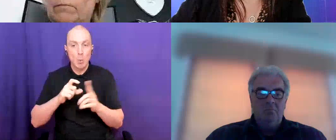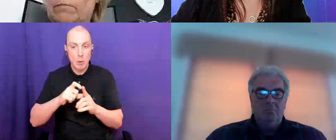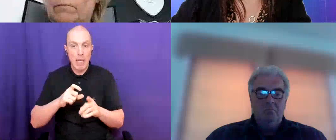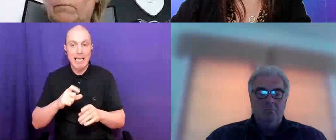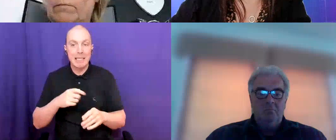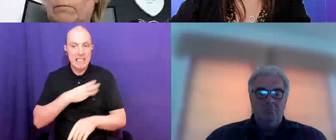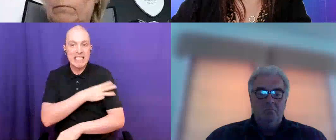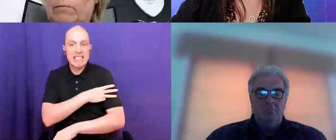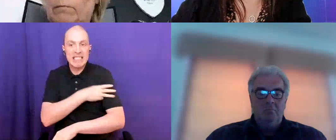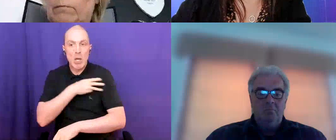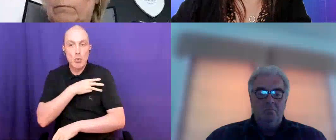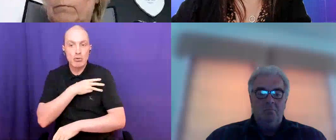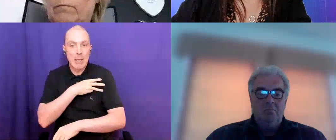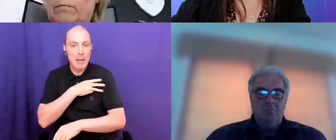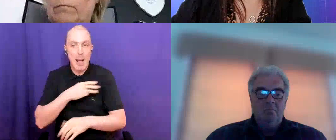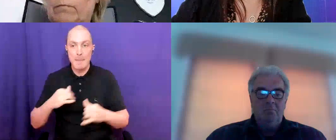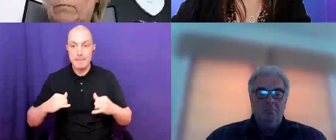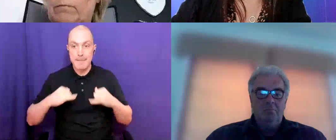Stuart.